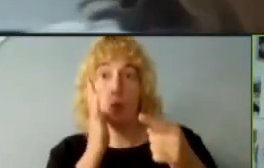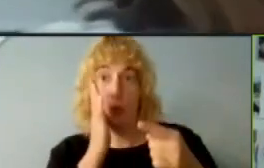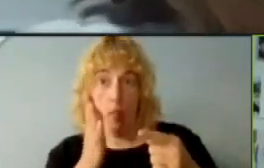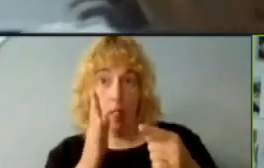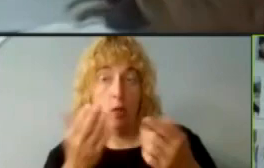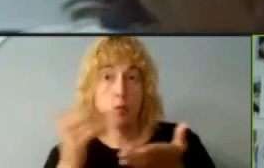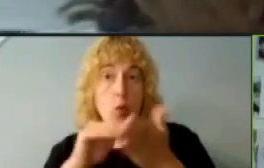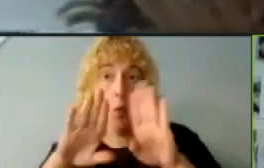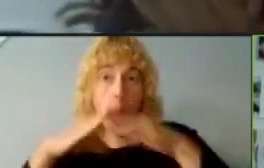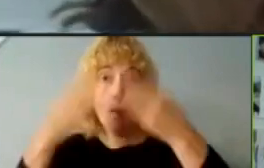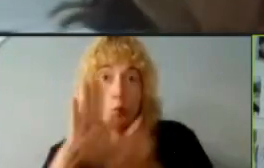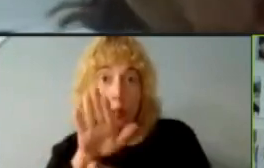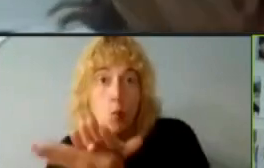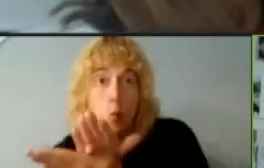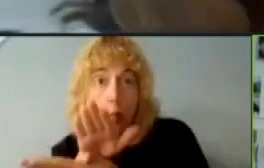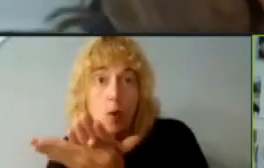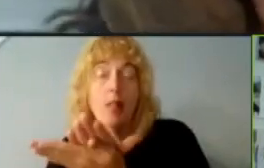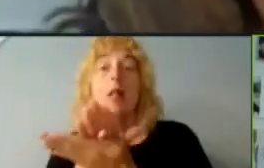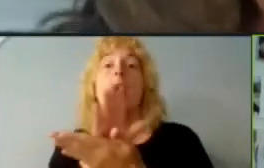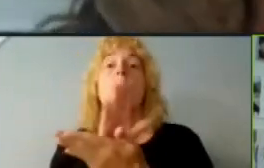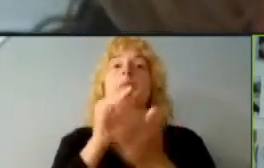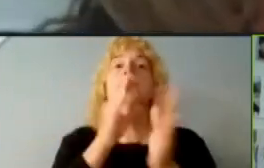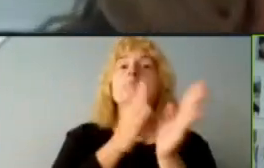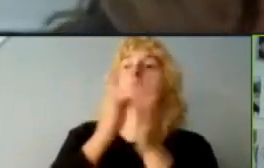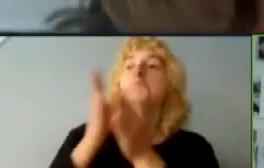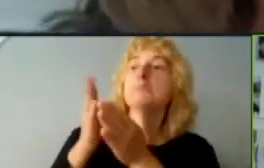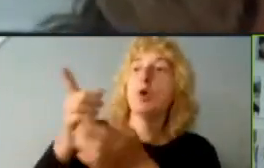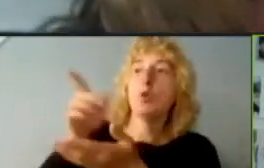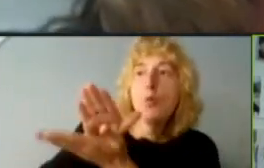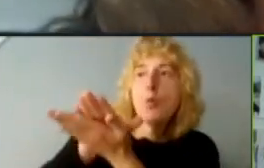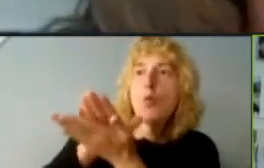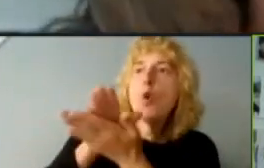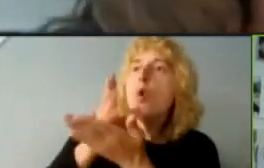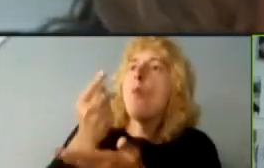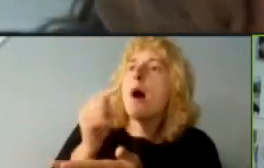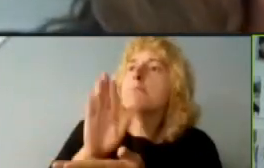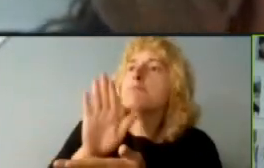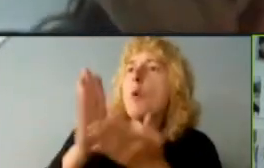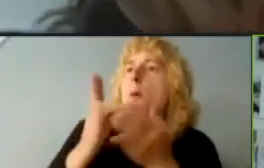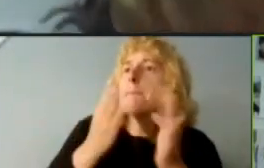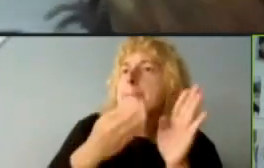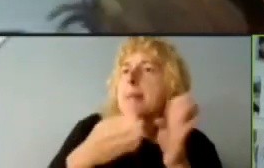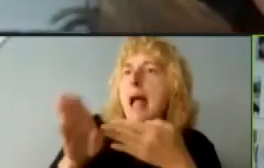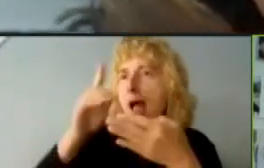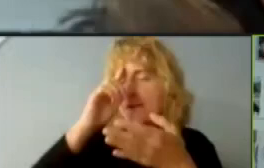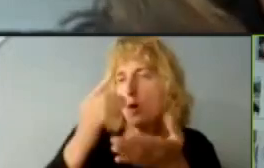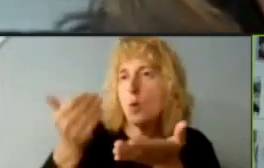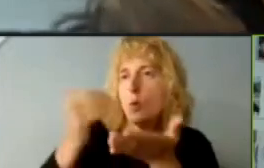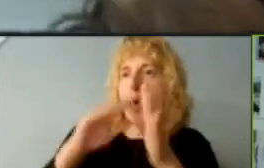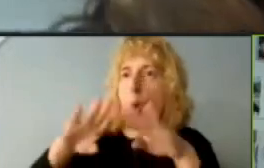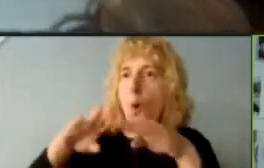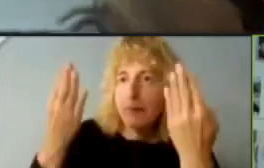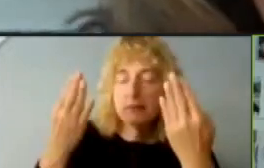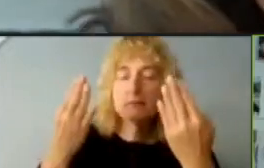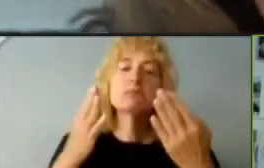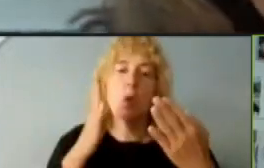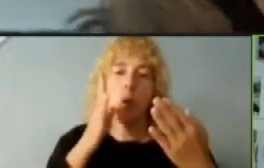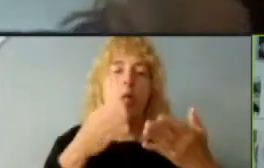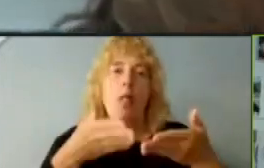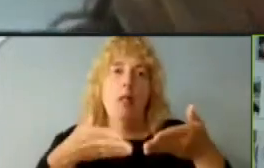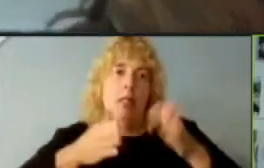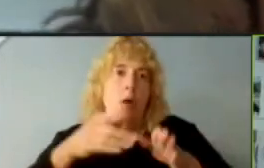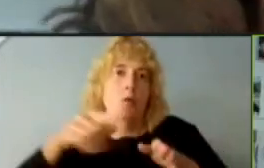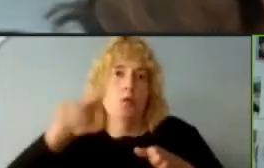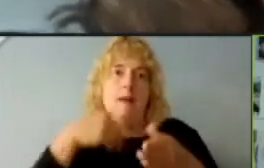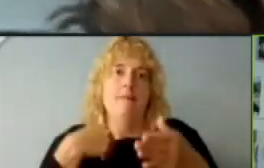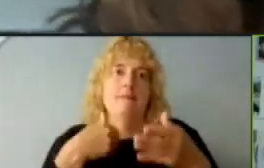hear from our schools today about their reopening plans and give you all an opportunity to ask your questions. We had a lot last